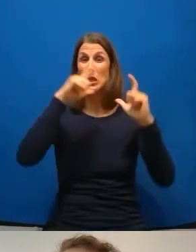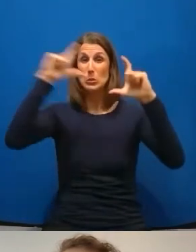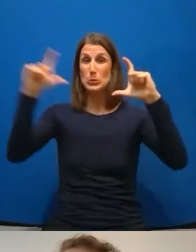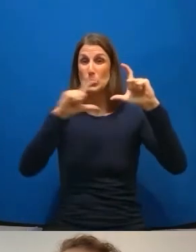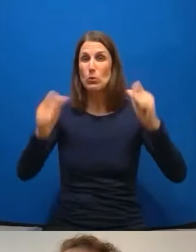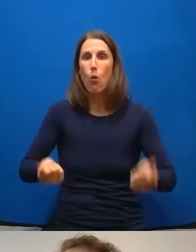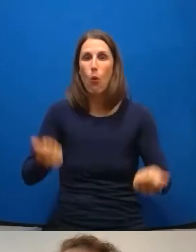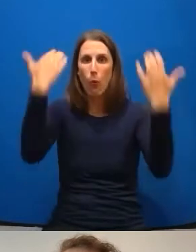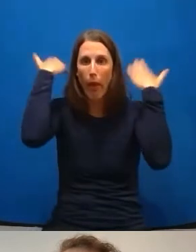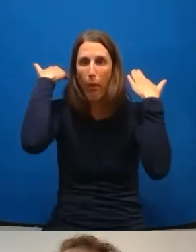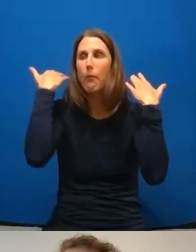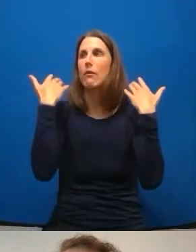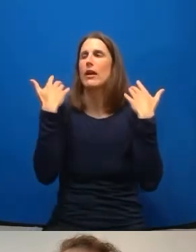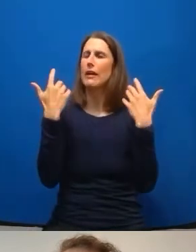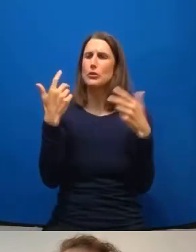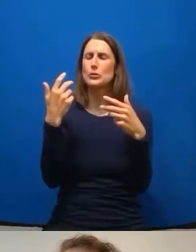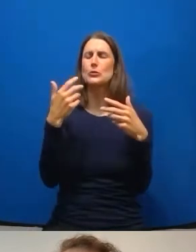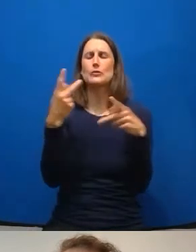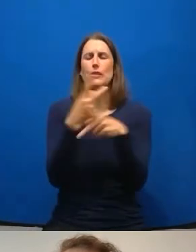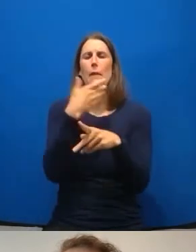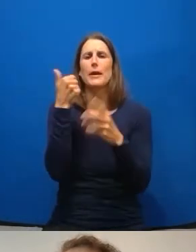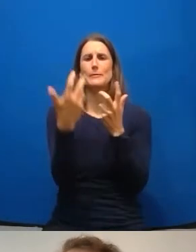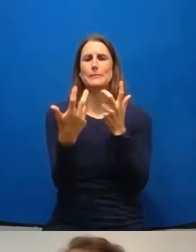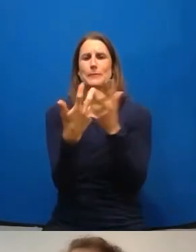notifying people when it's someone's turn to be the